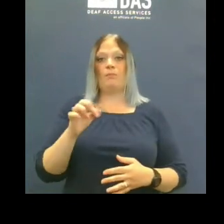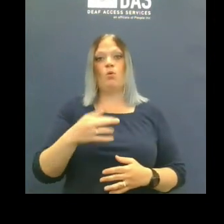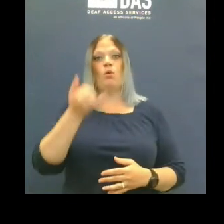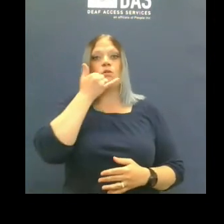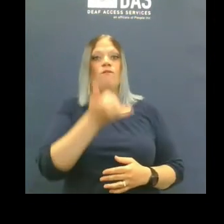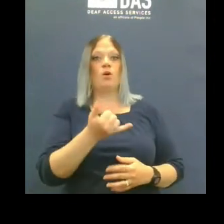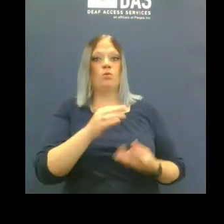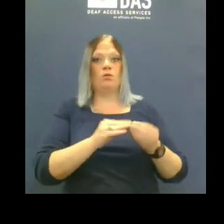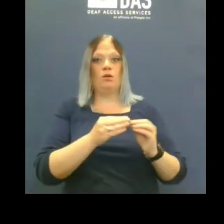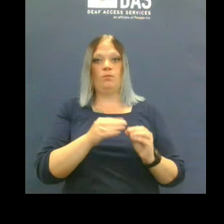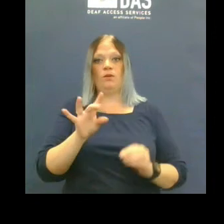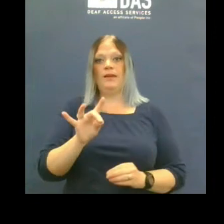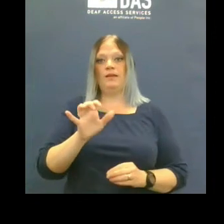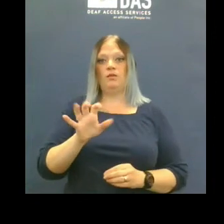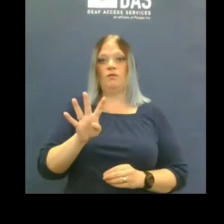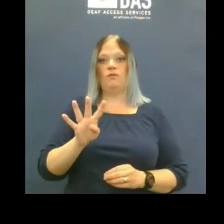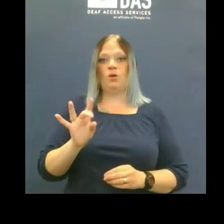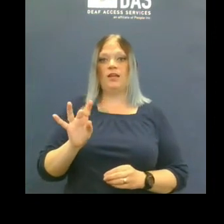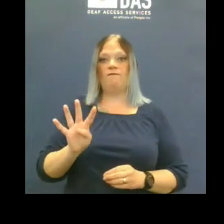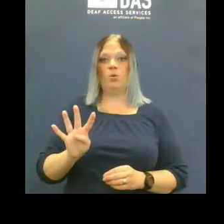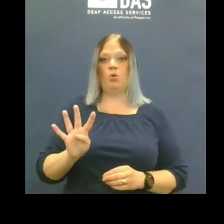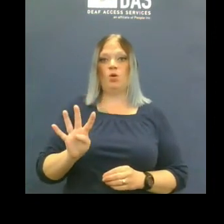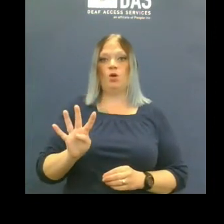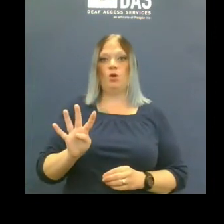calling a number,